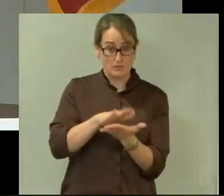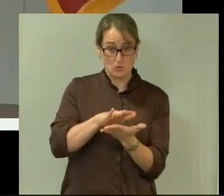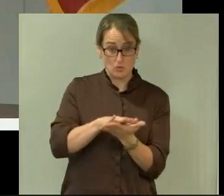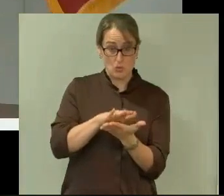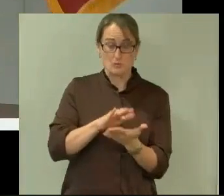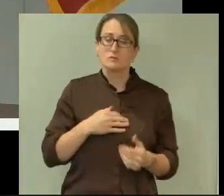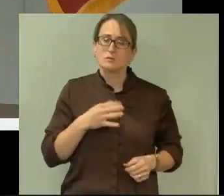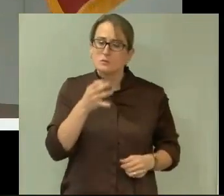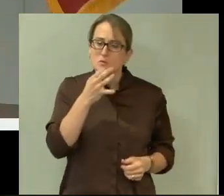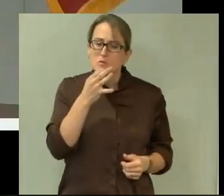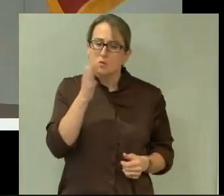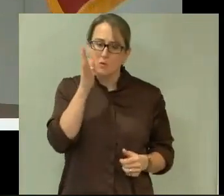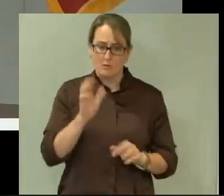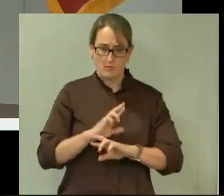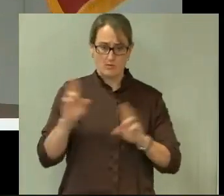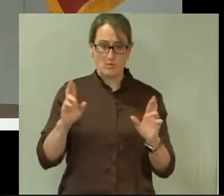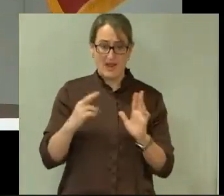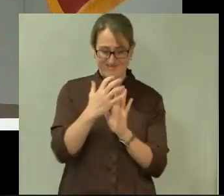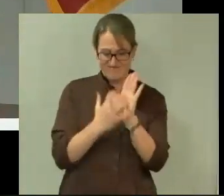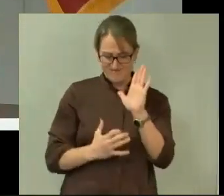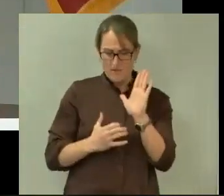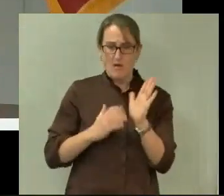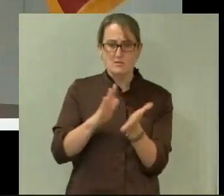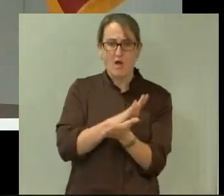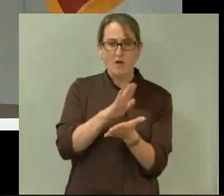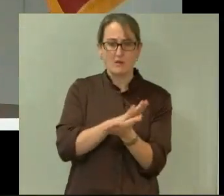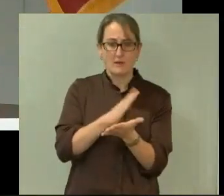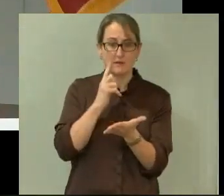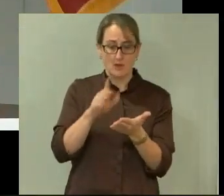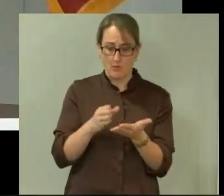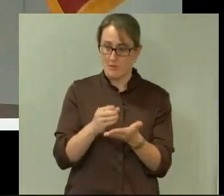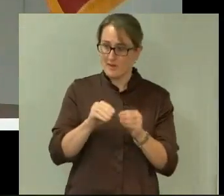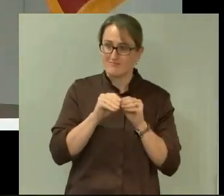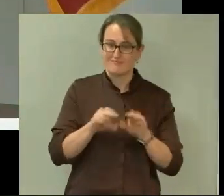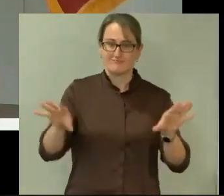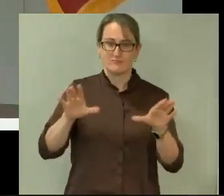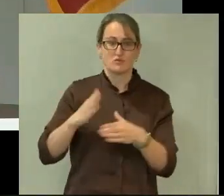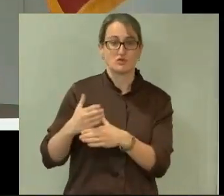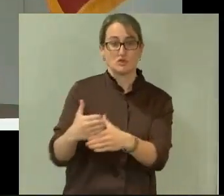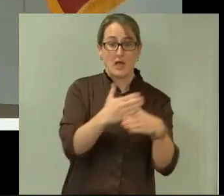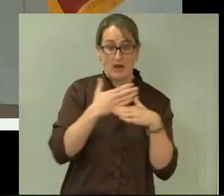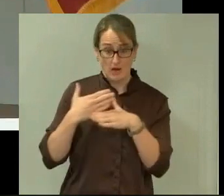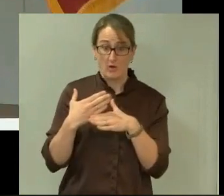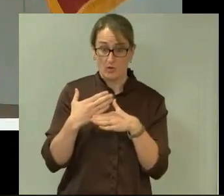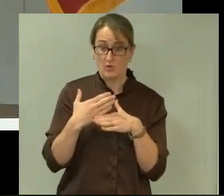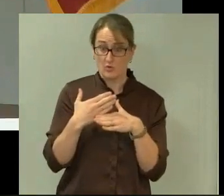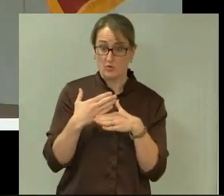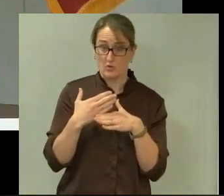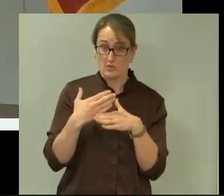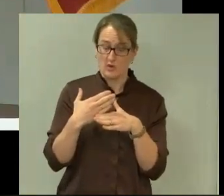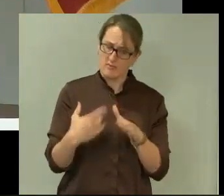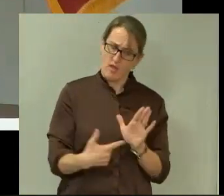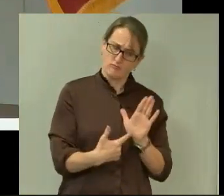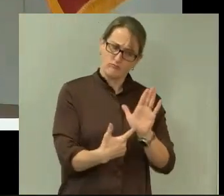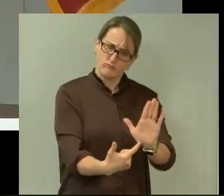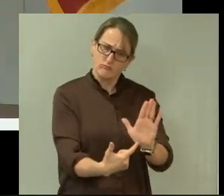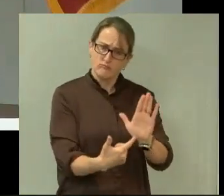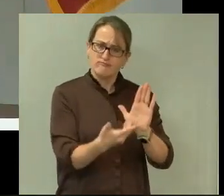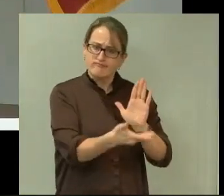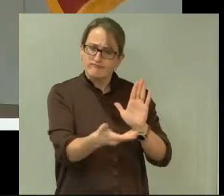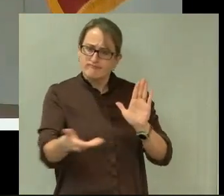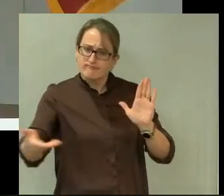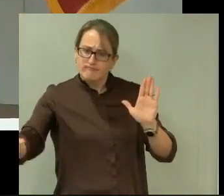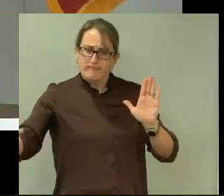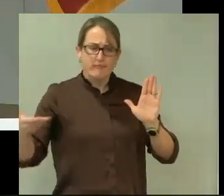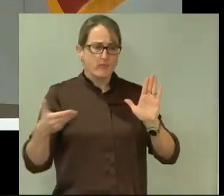a document that can be shared more widely, and that will provide you the